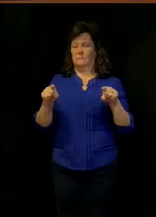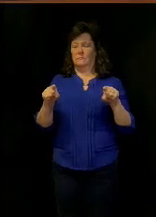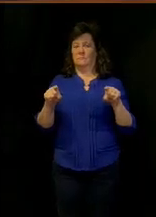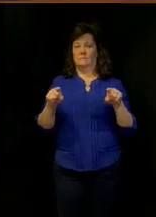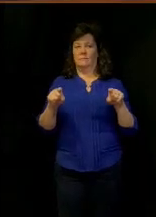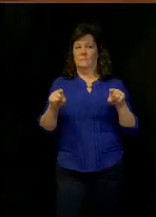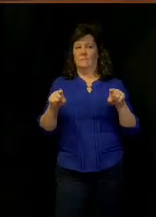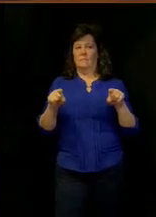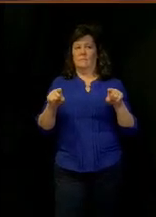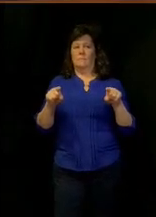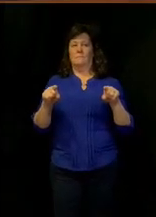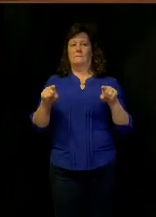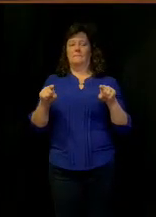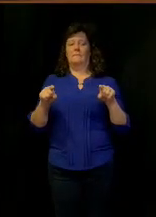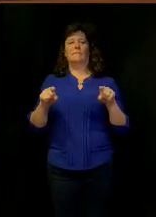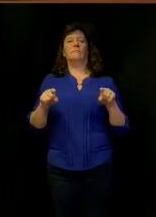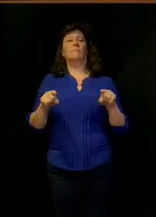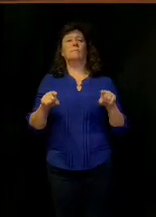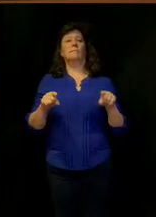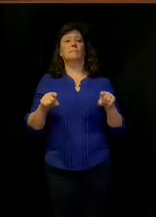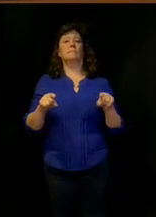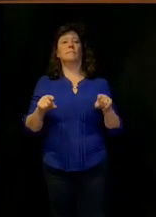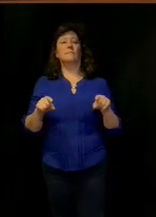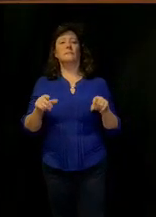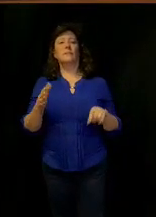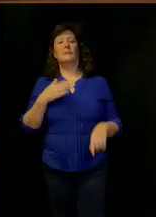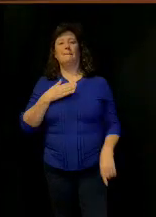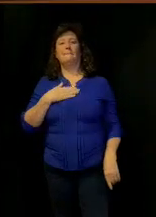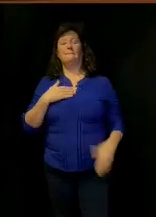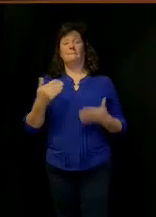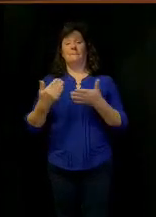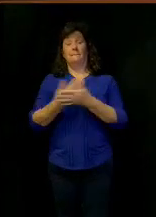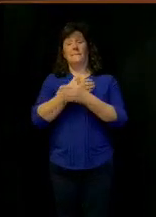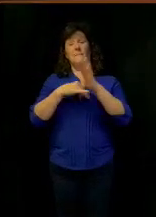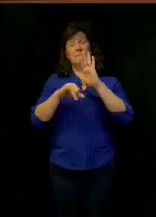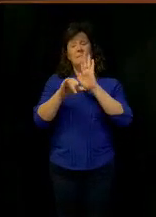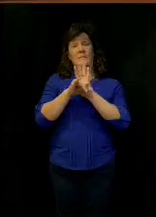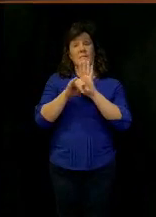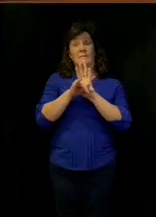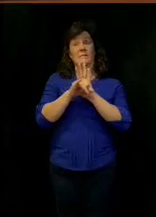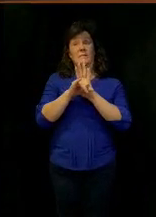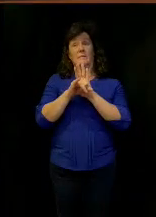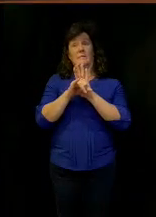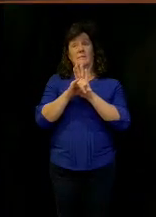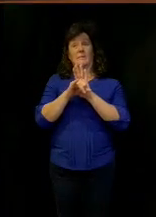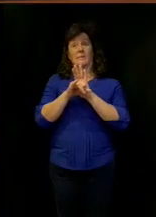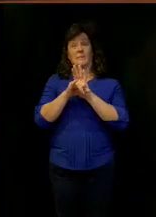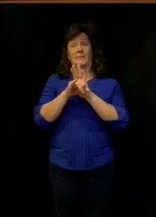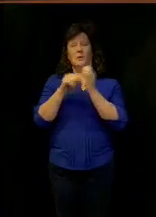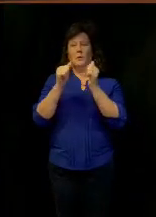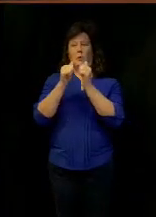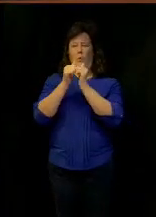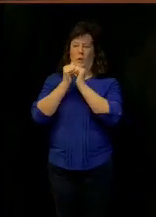this one. Which is my new identity in Christ.